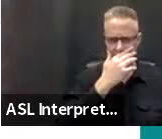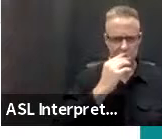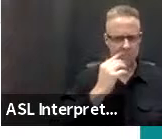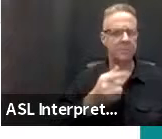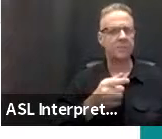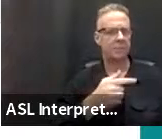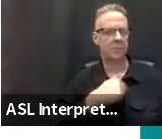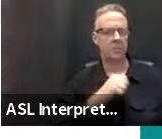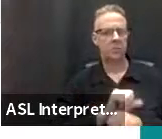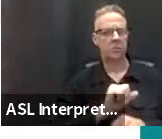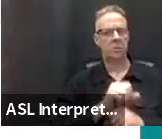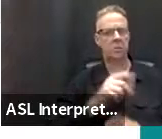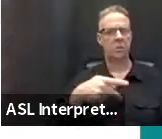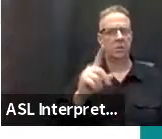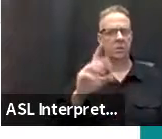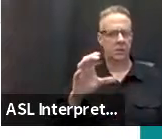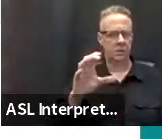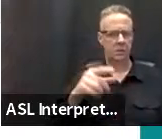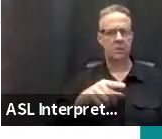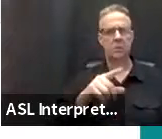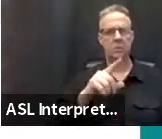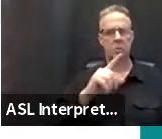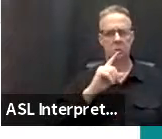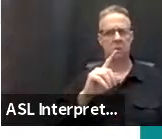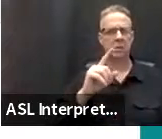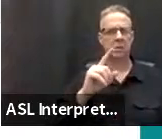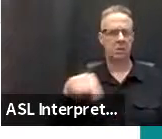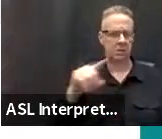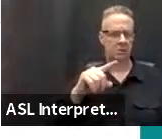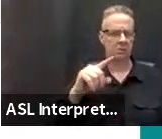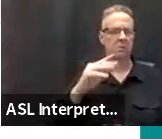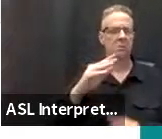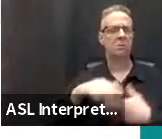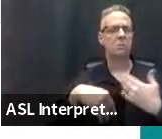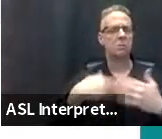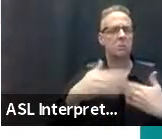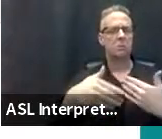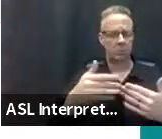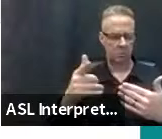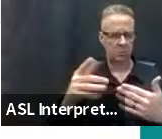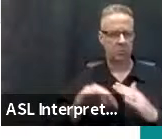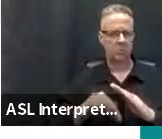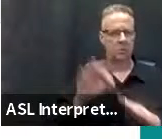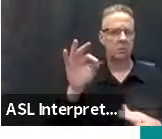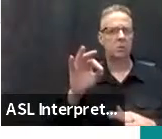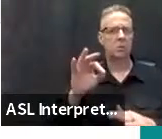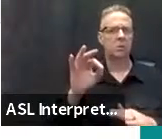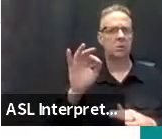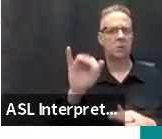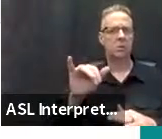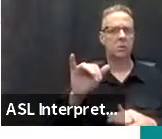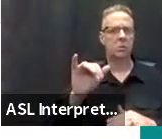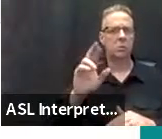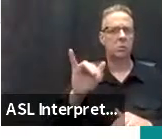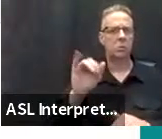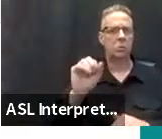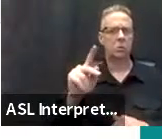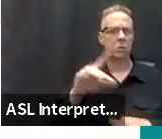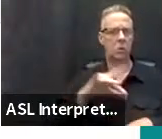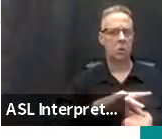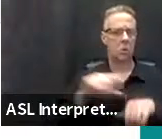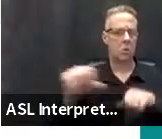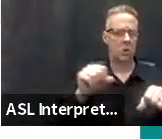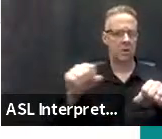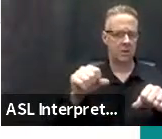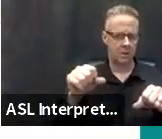working for the PDC, it was about the time they discovered that the risk of